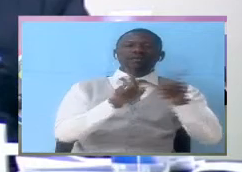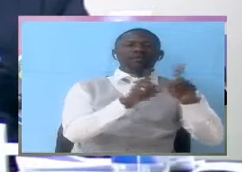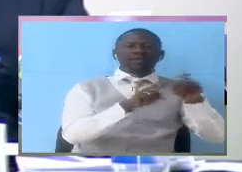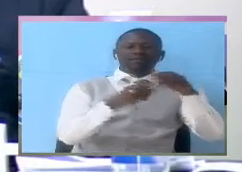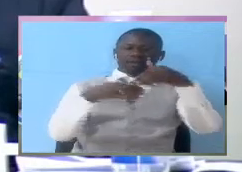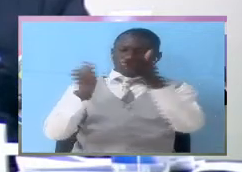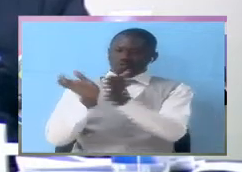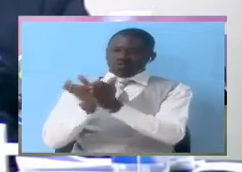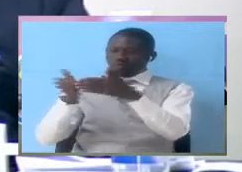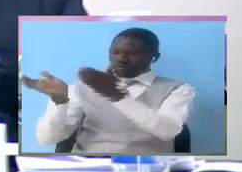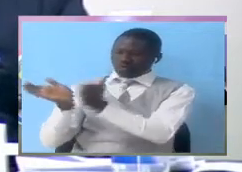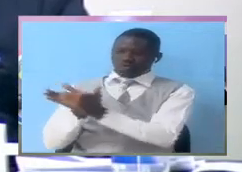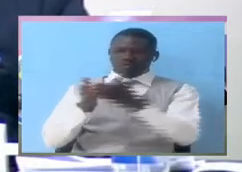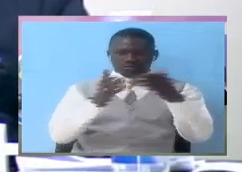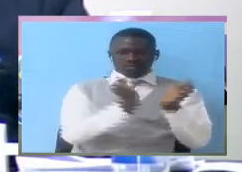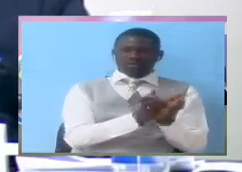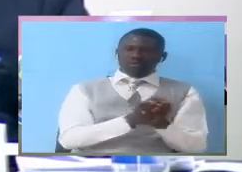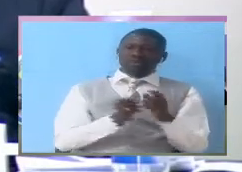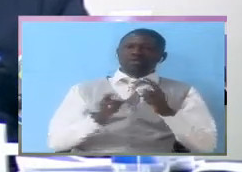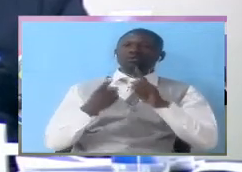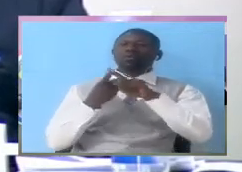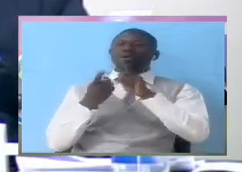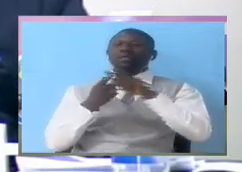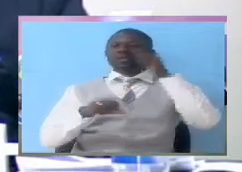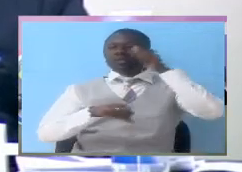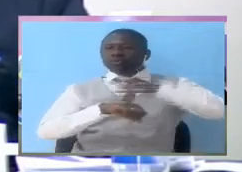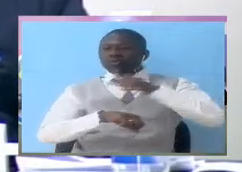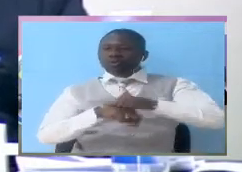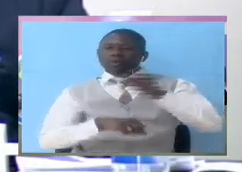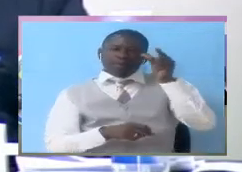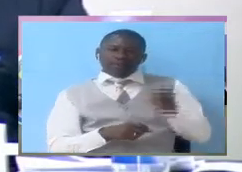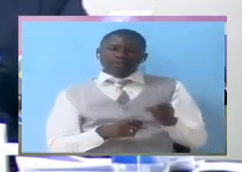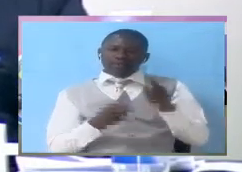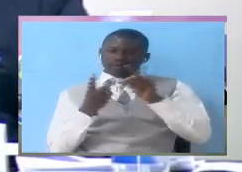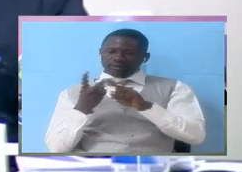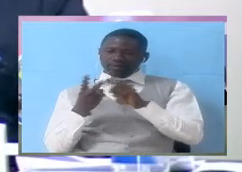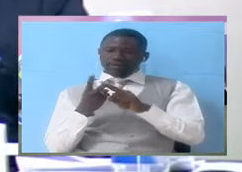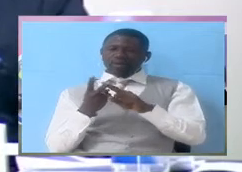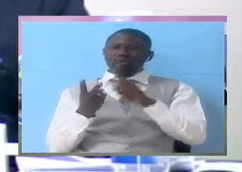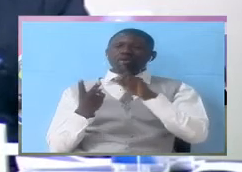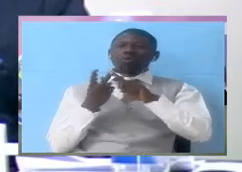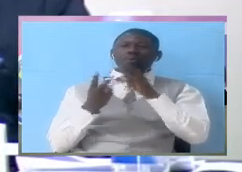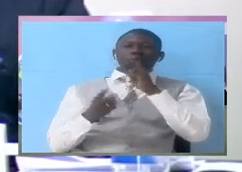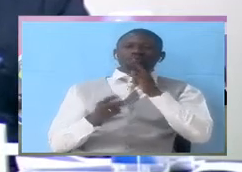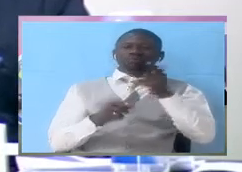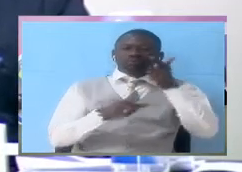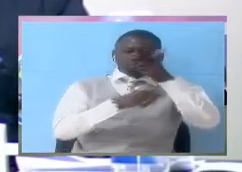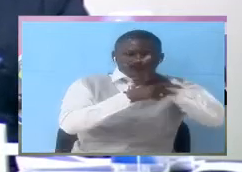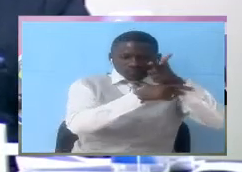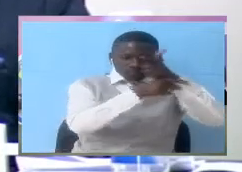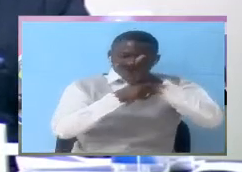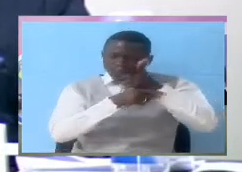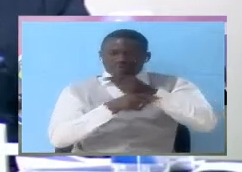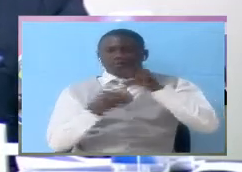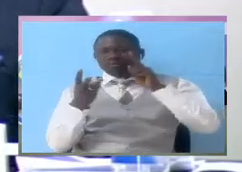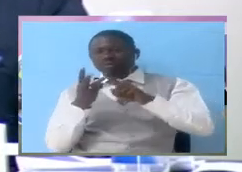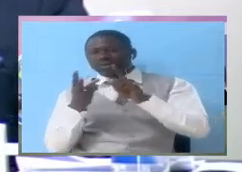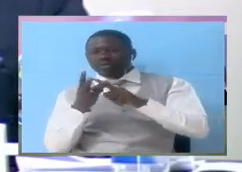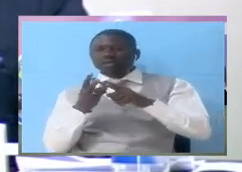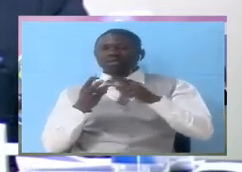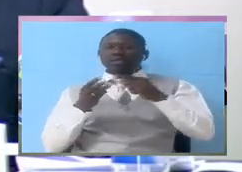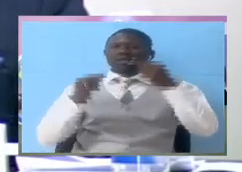is the torturers, the videographers, that is those who take the videos, the statement takers, and